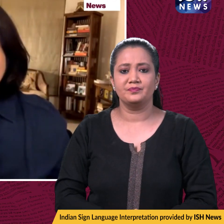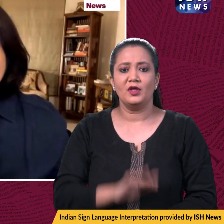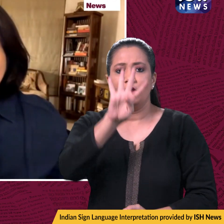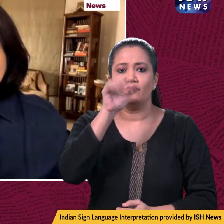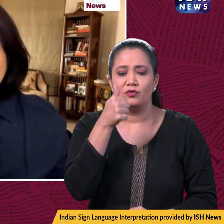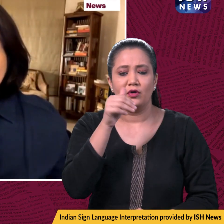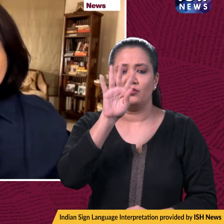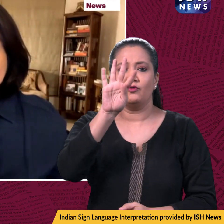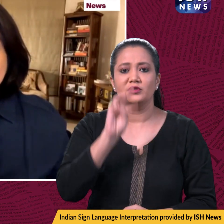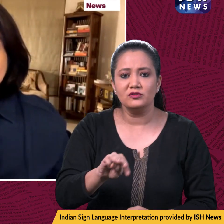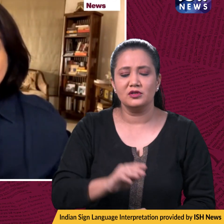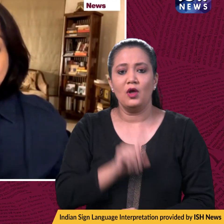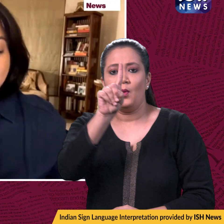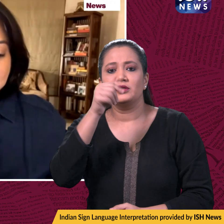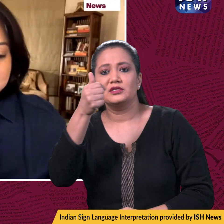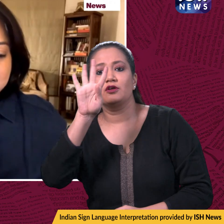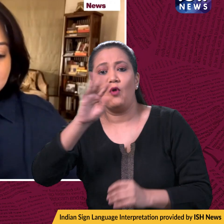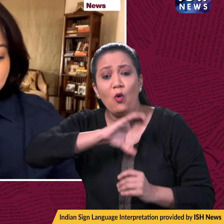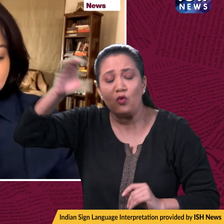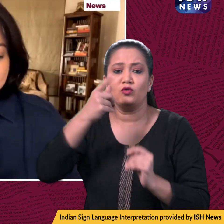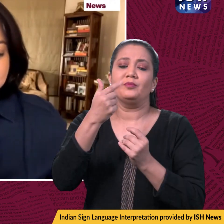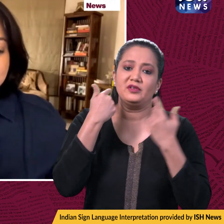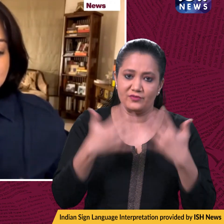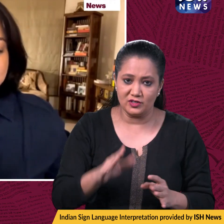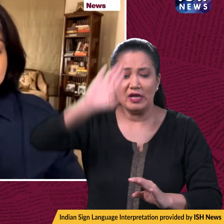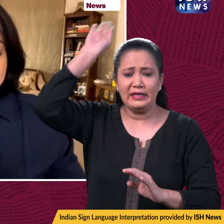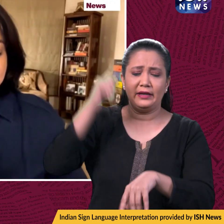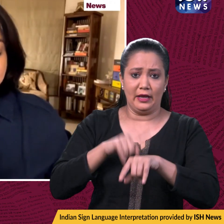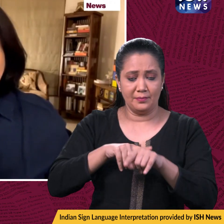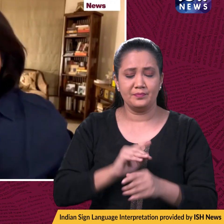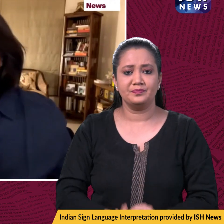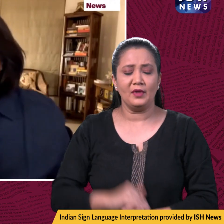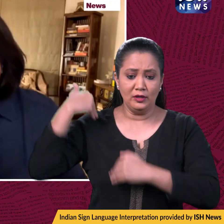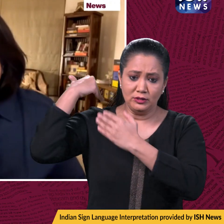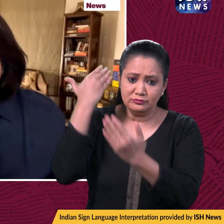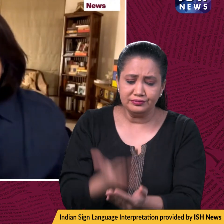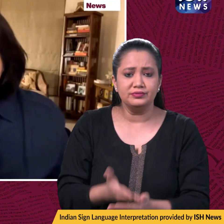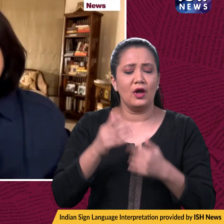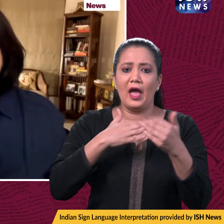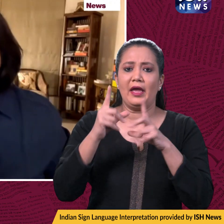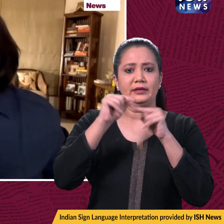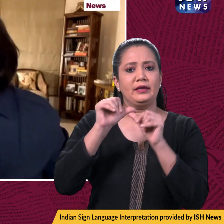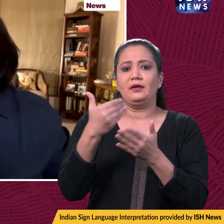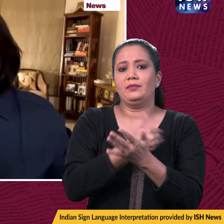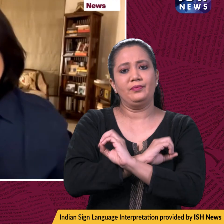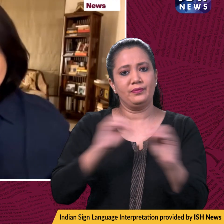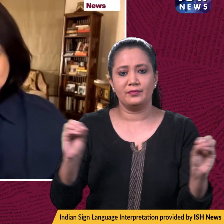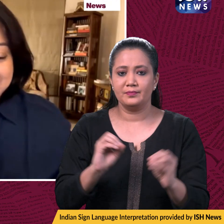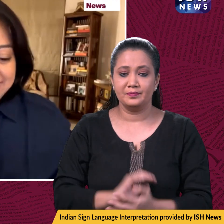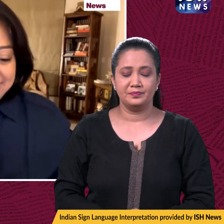worth 4,164 crore rupees were made at that time. And since then, we have no